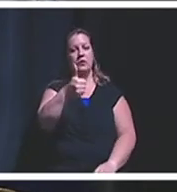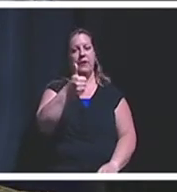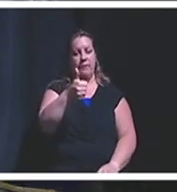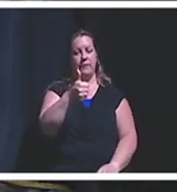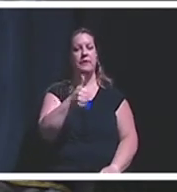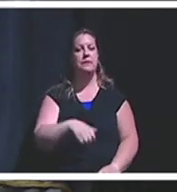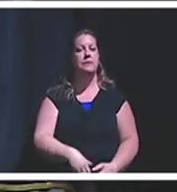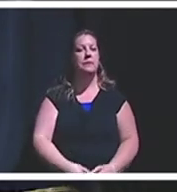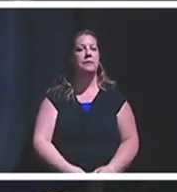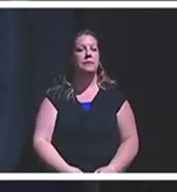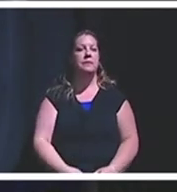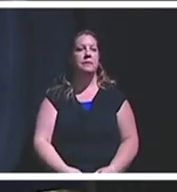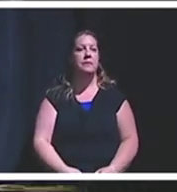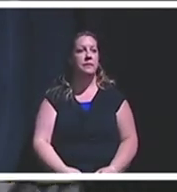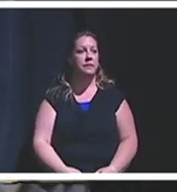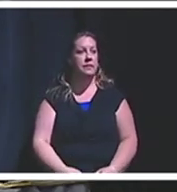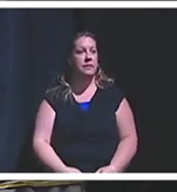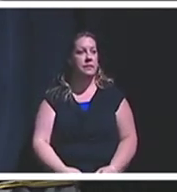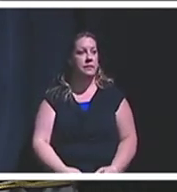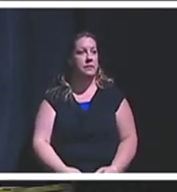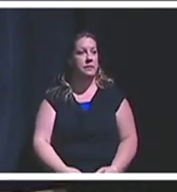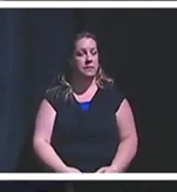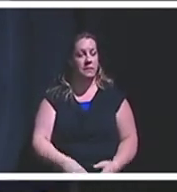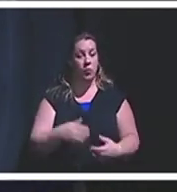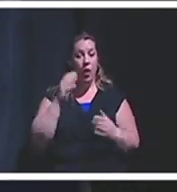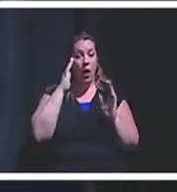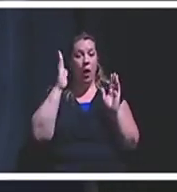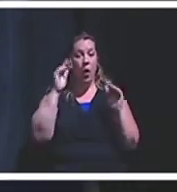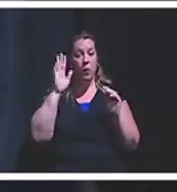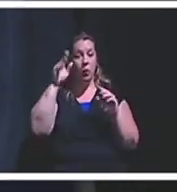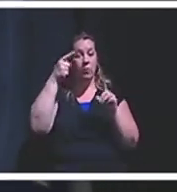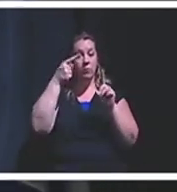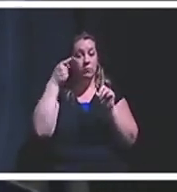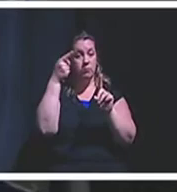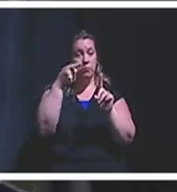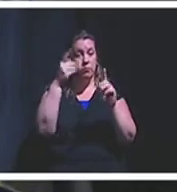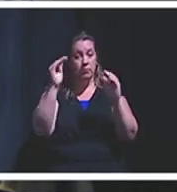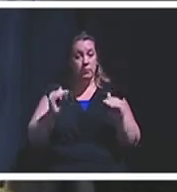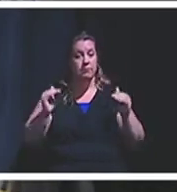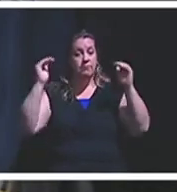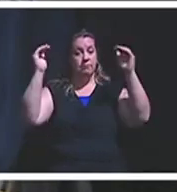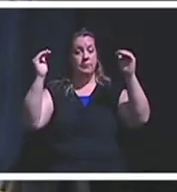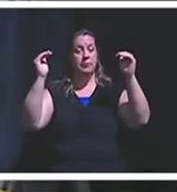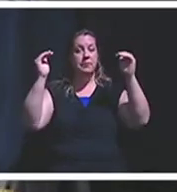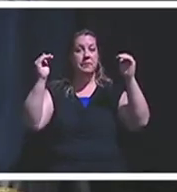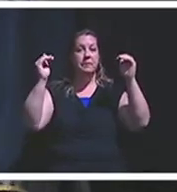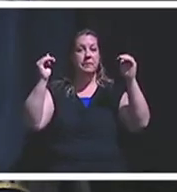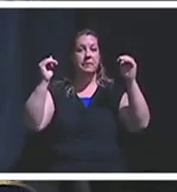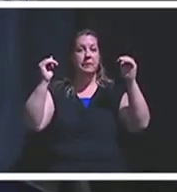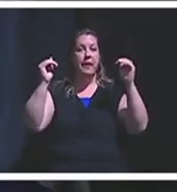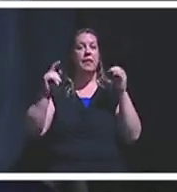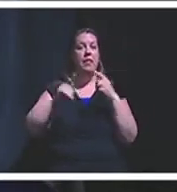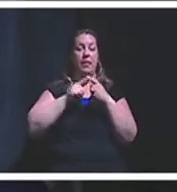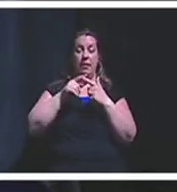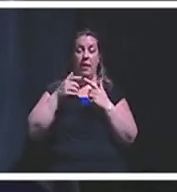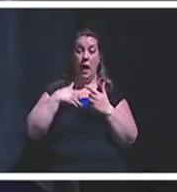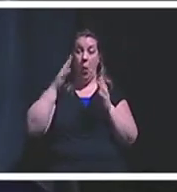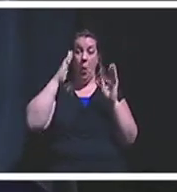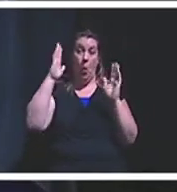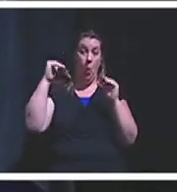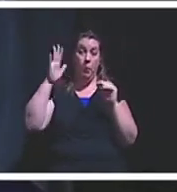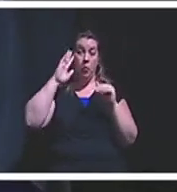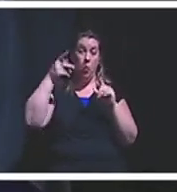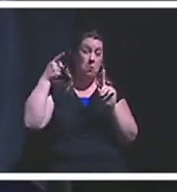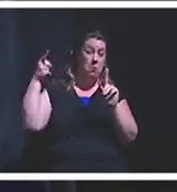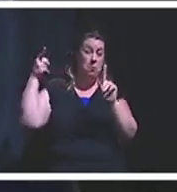Whatever you do, I hope you set your bar high. And then I hope your aim is even